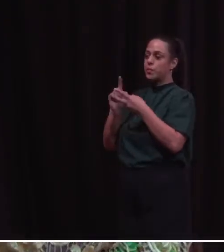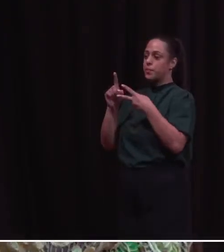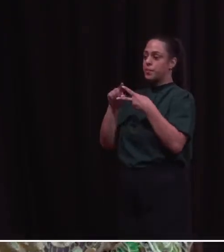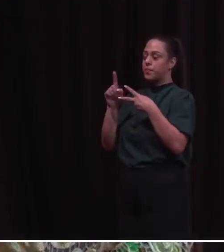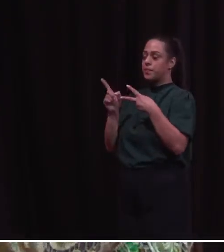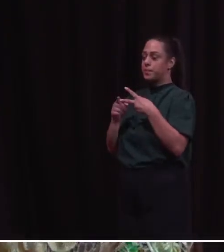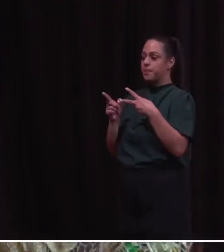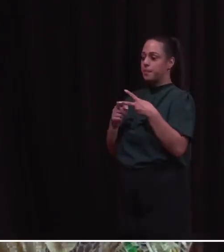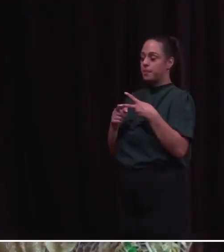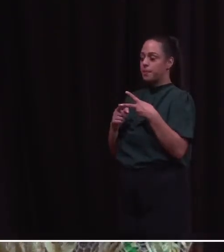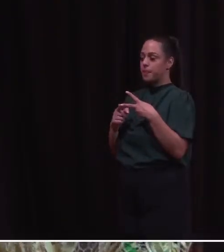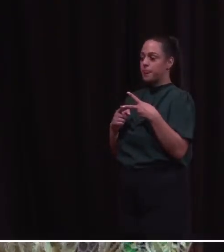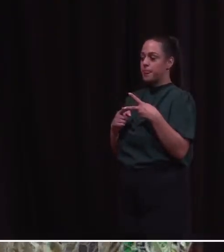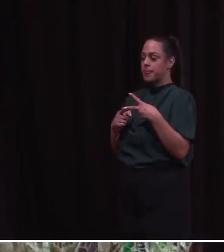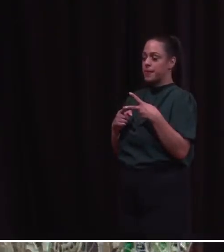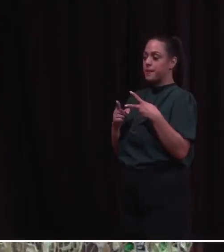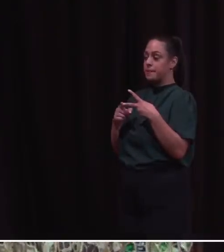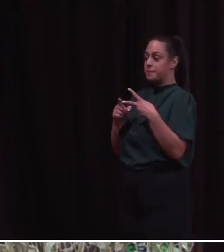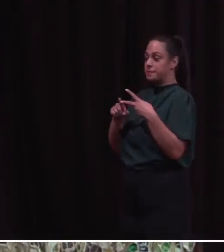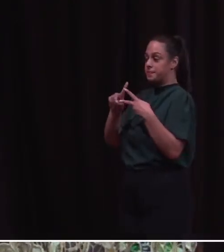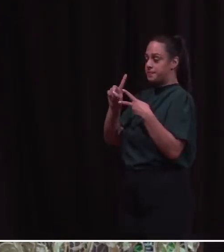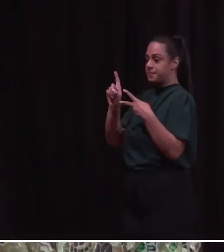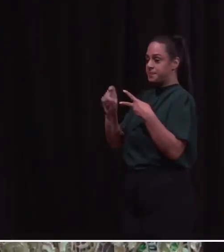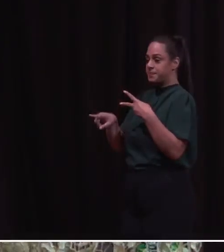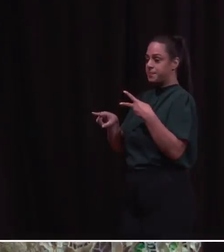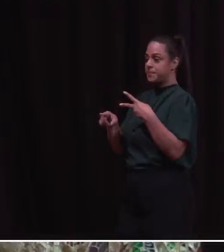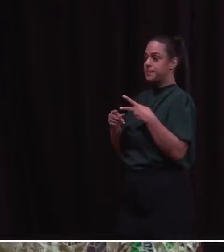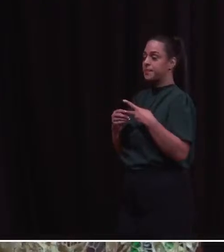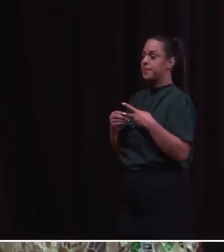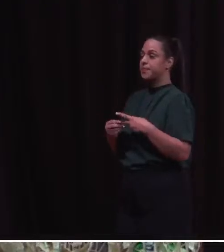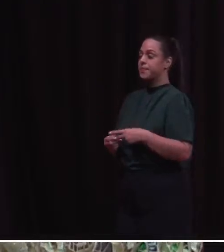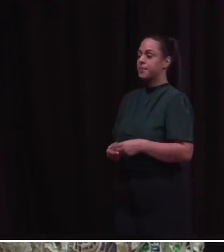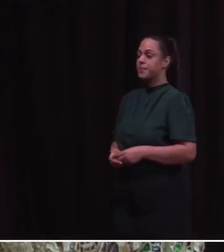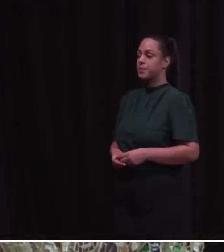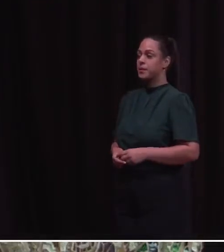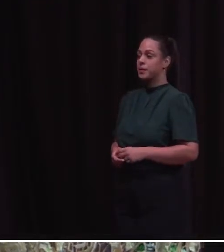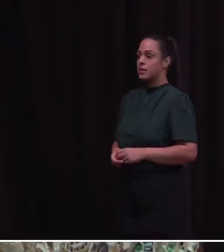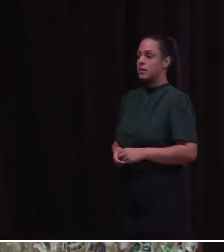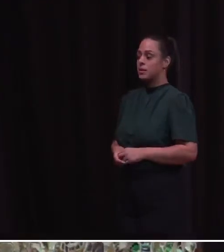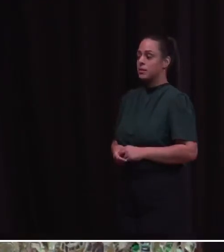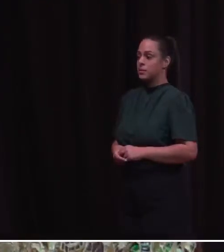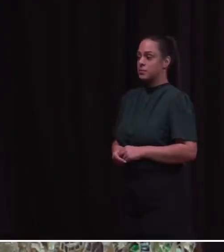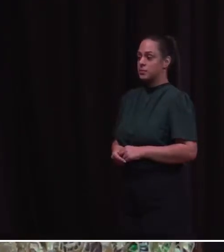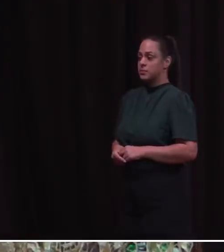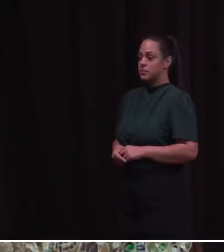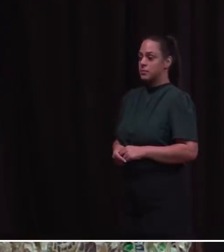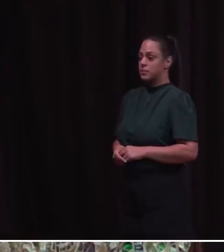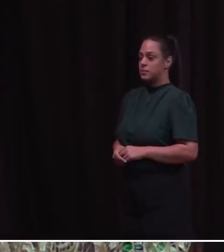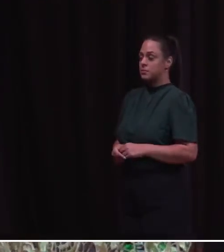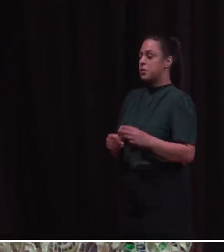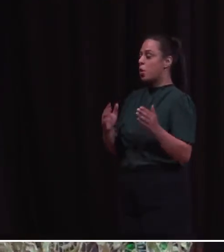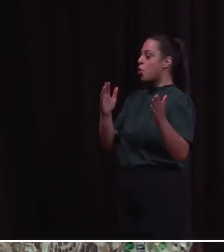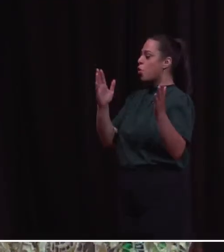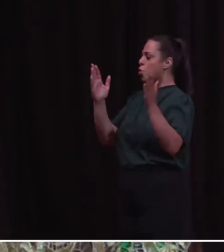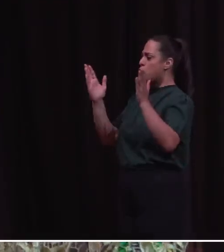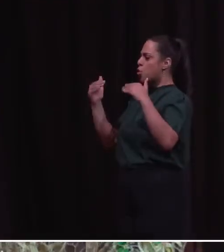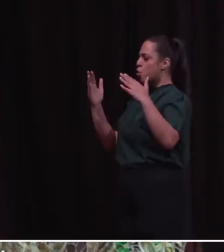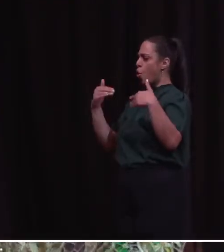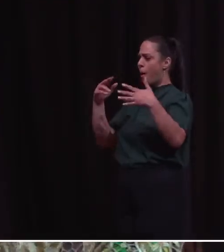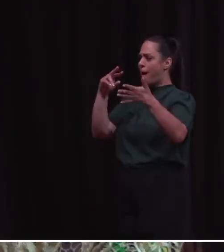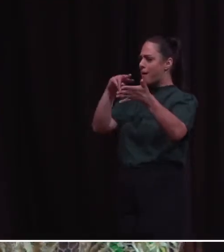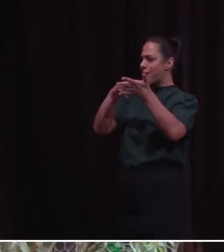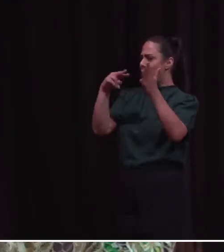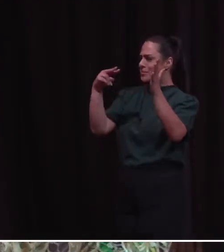And this other one is there's no concept in certain African societies, as I